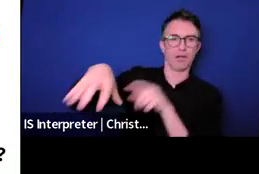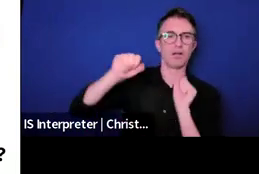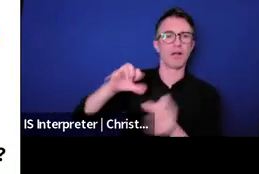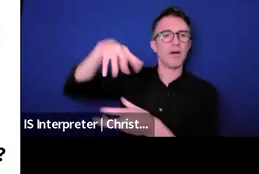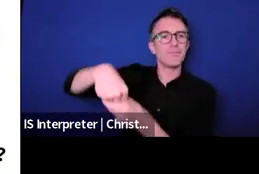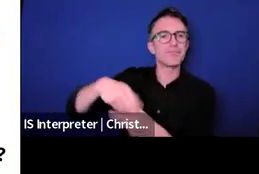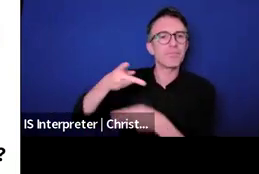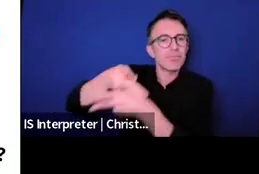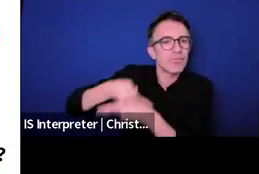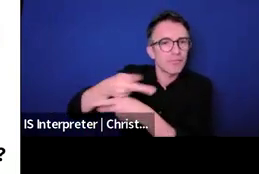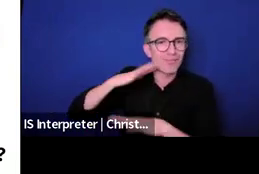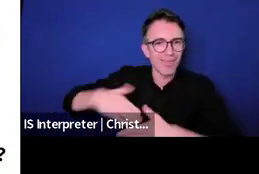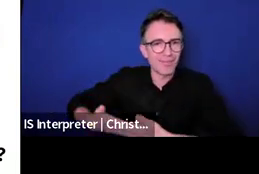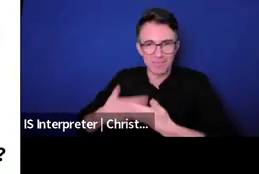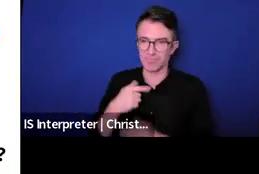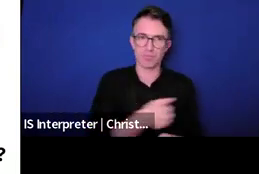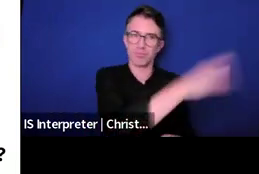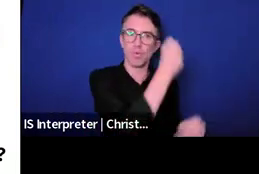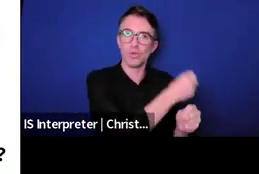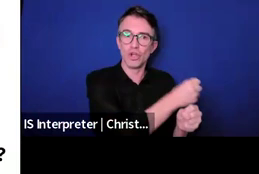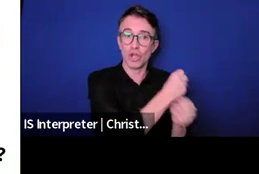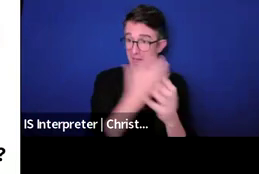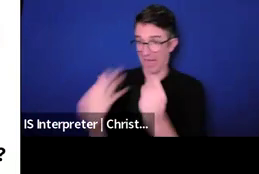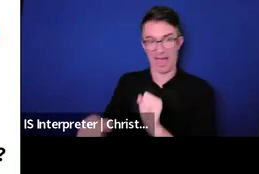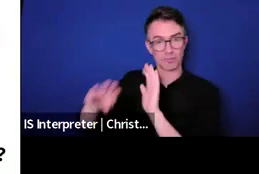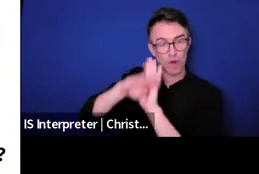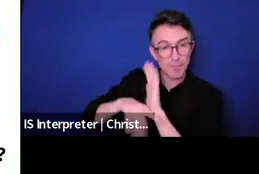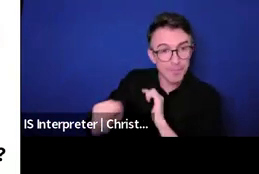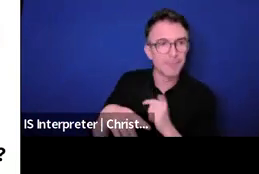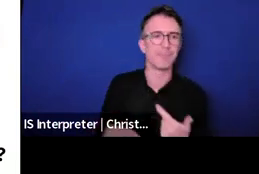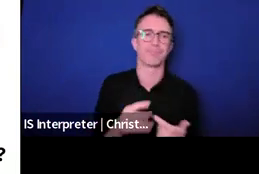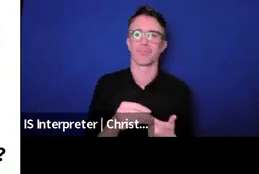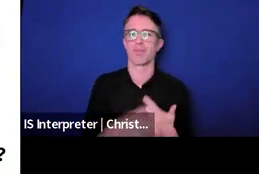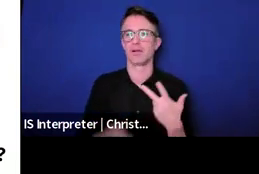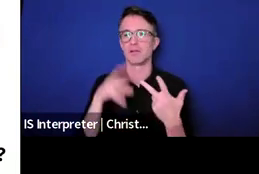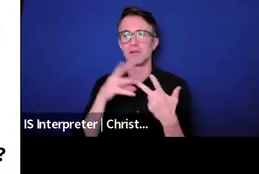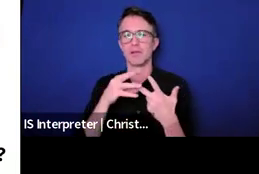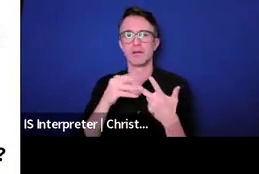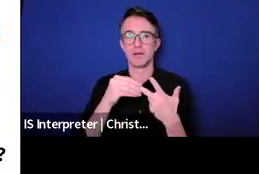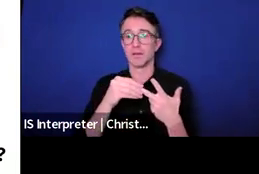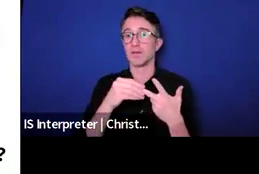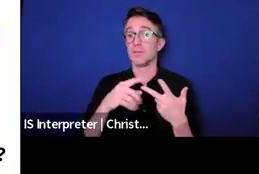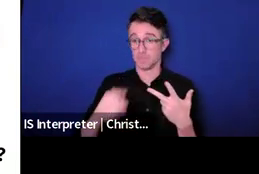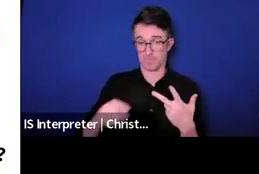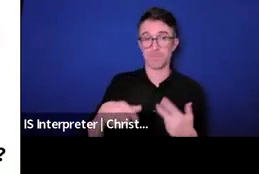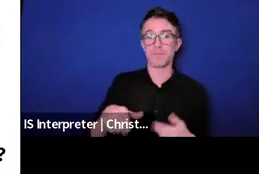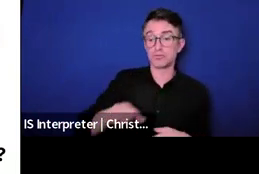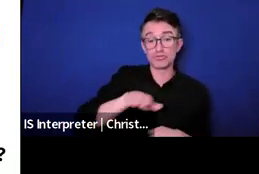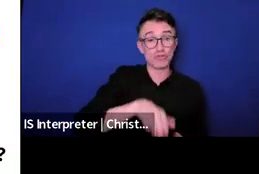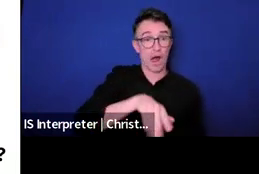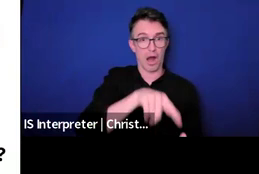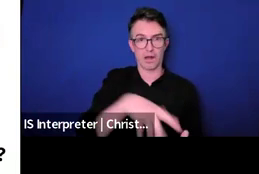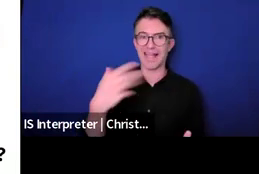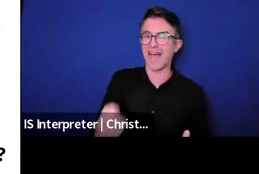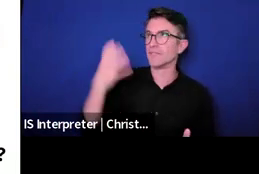disability allowances, for example, for a household to cover those extra costs, and of course support for breastfeeding, especially during those first 6 months of